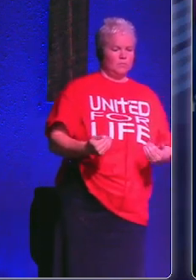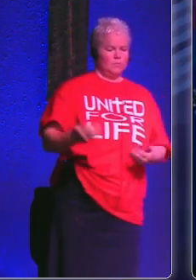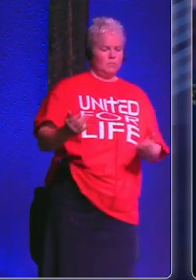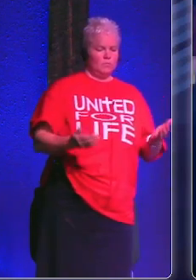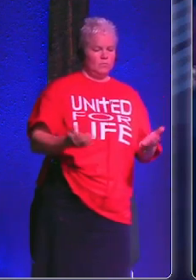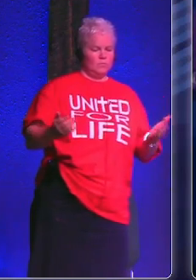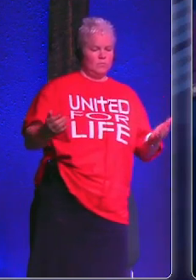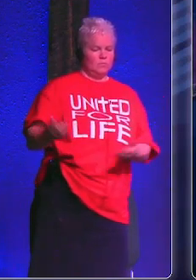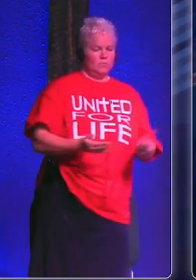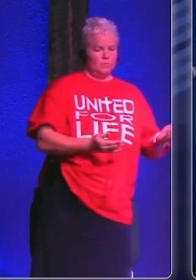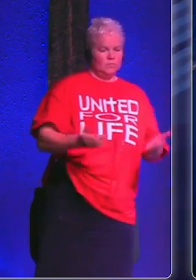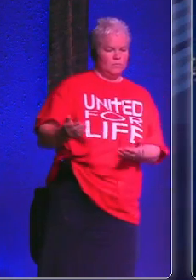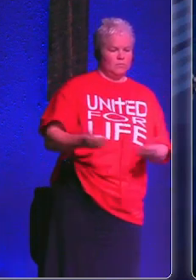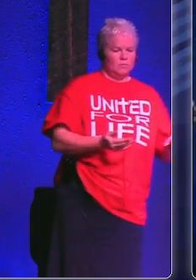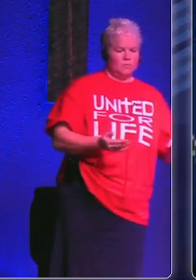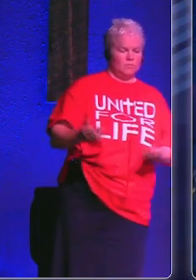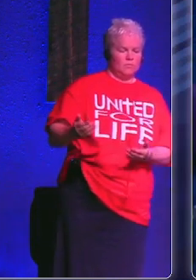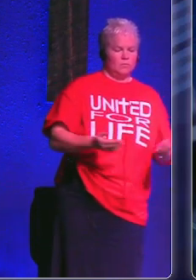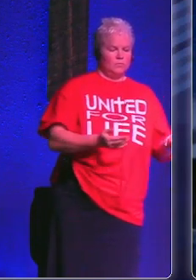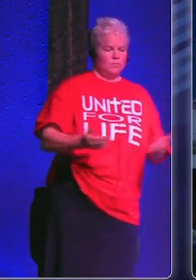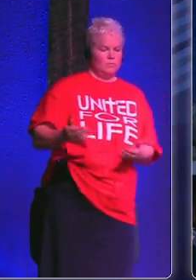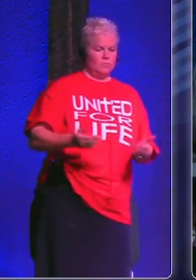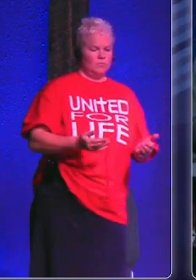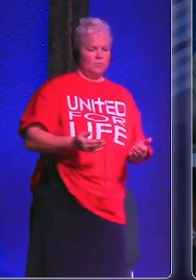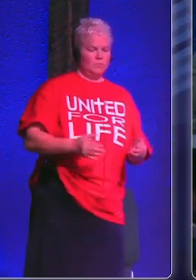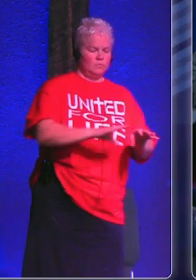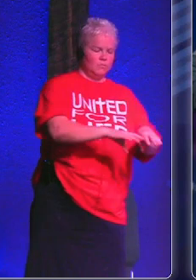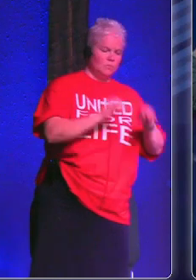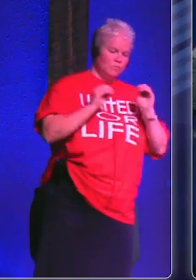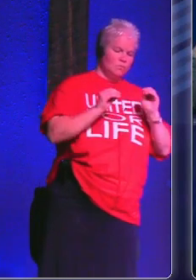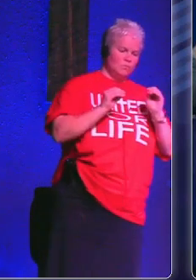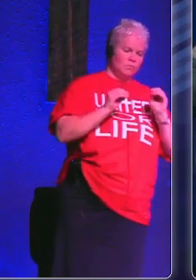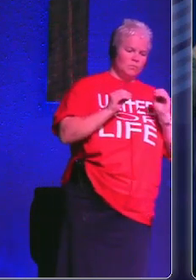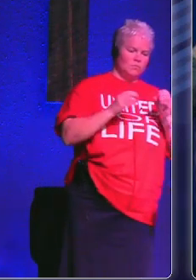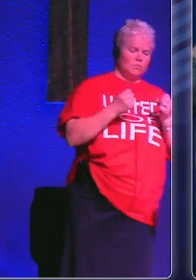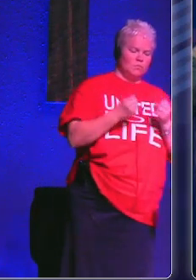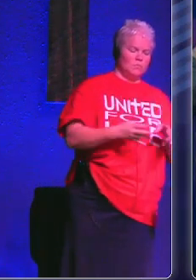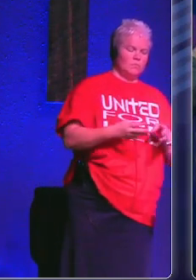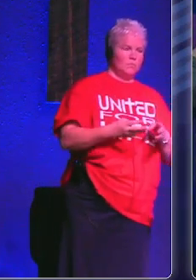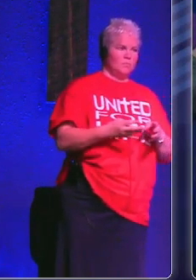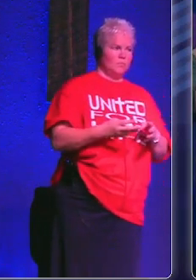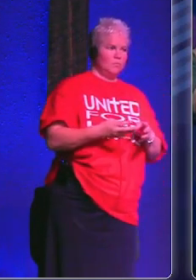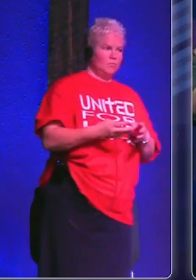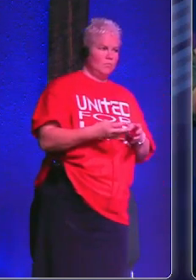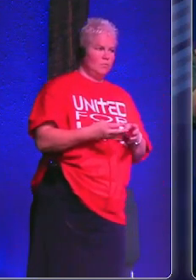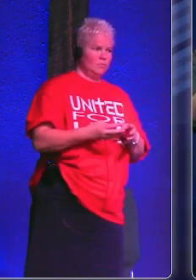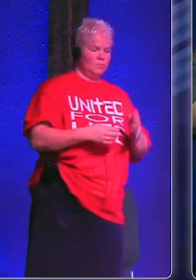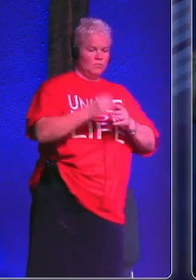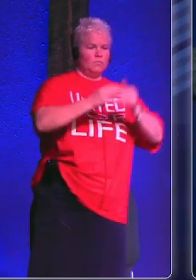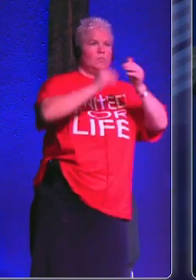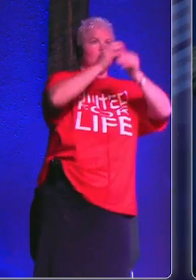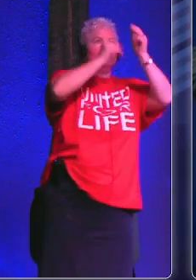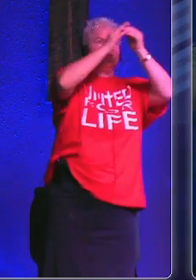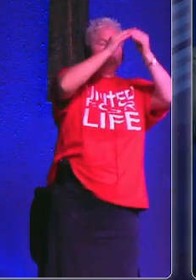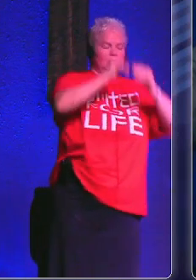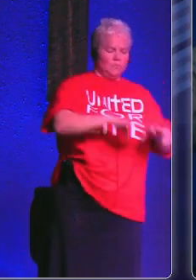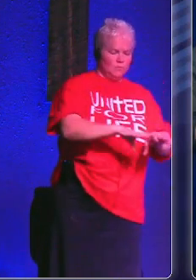that most of the time determines on if we're going to leave this building the same way we came in, or if we're going to leave